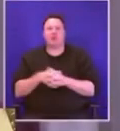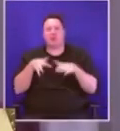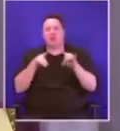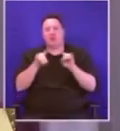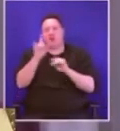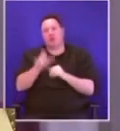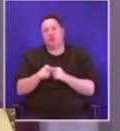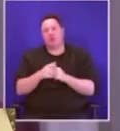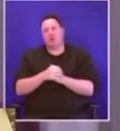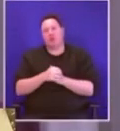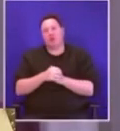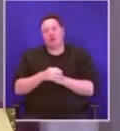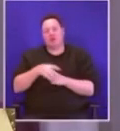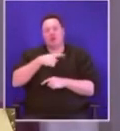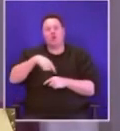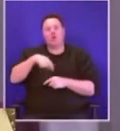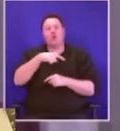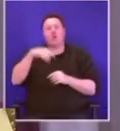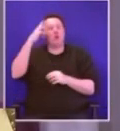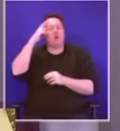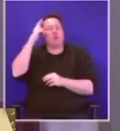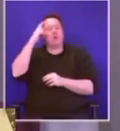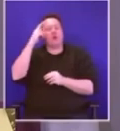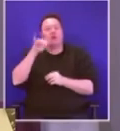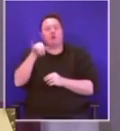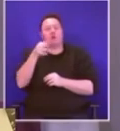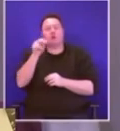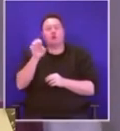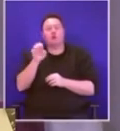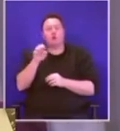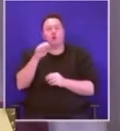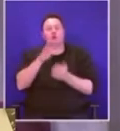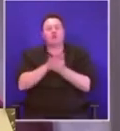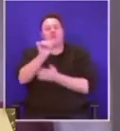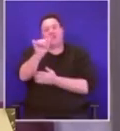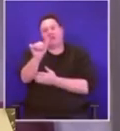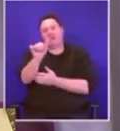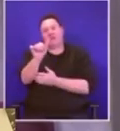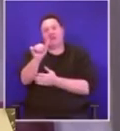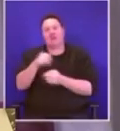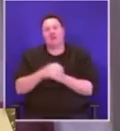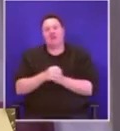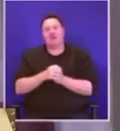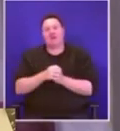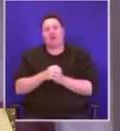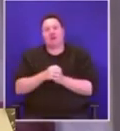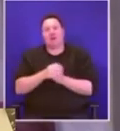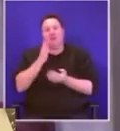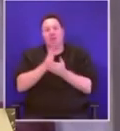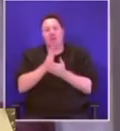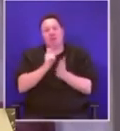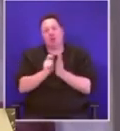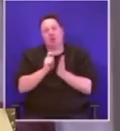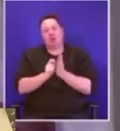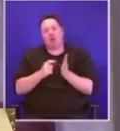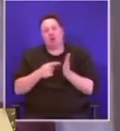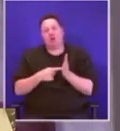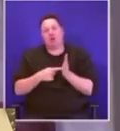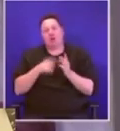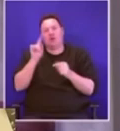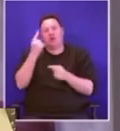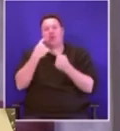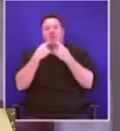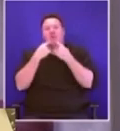Chairperson, as we commemorate June 16, it is also worth noting that the first statement that